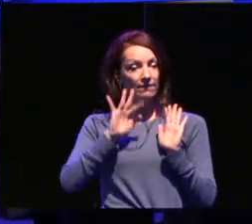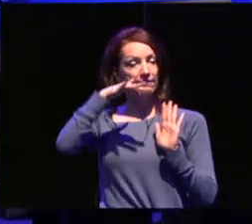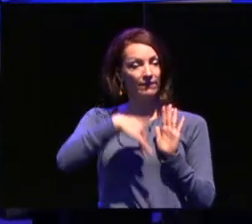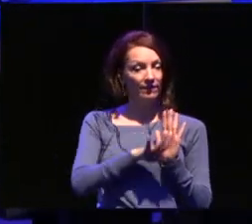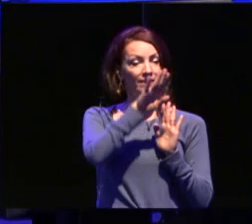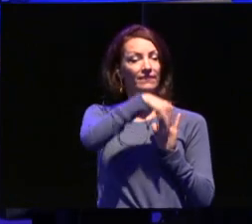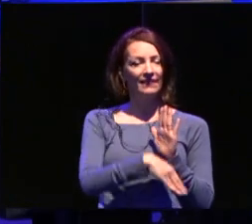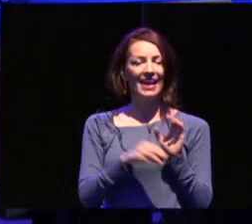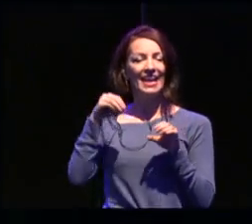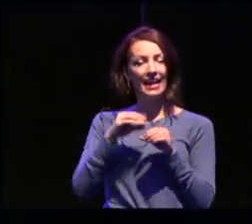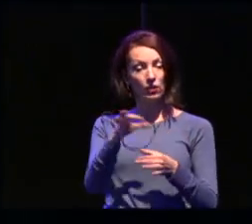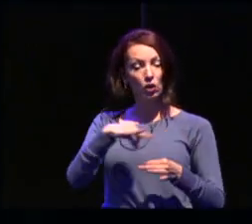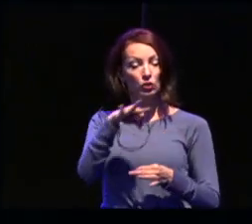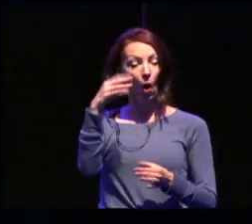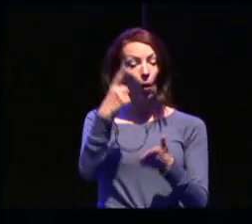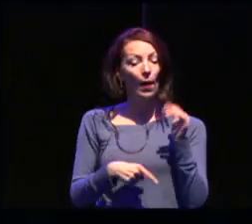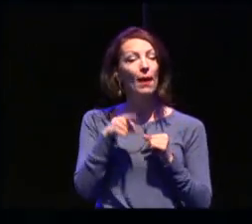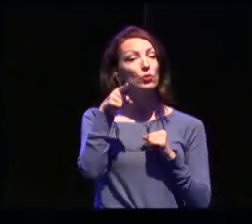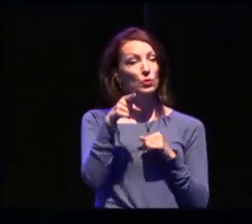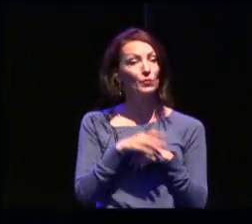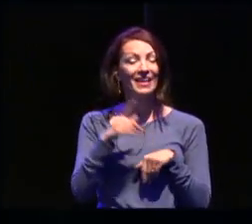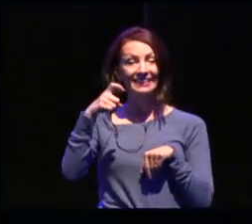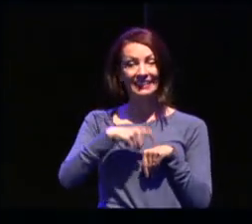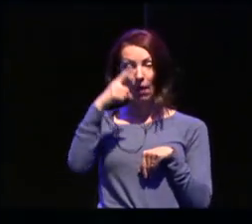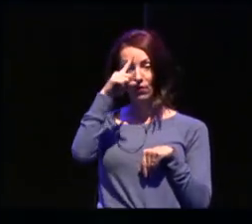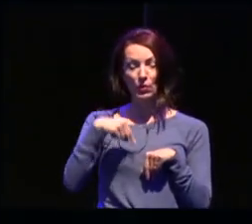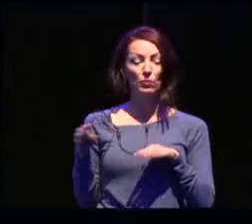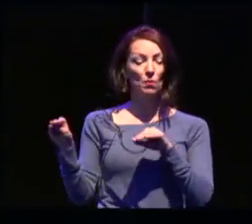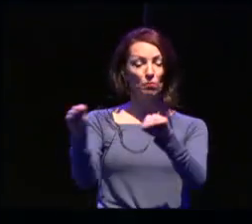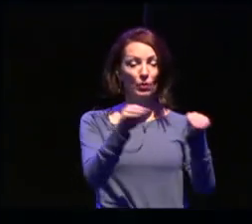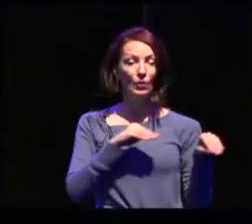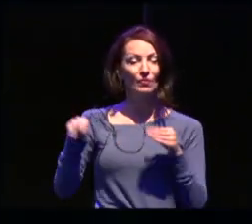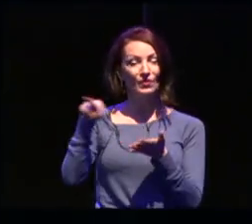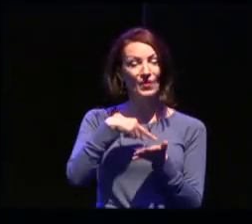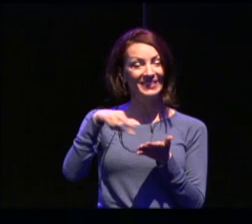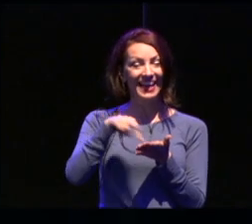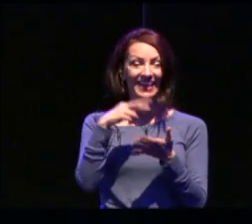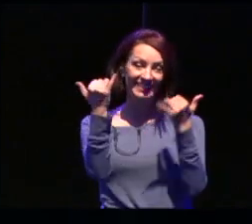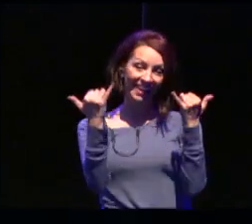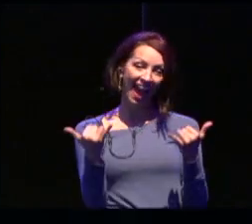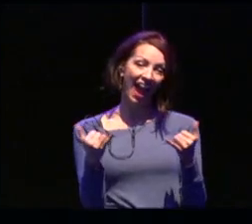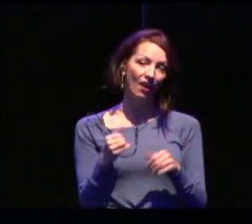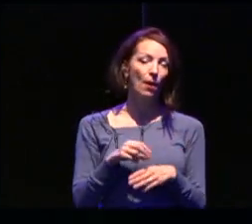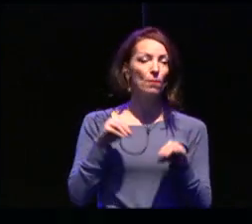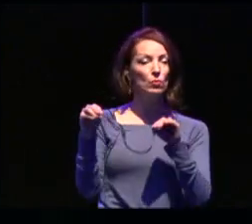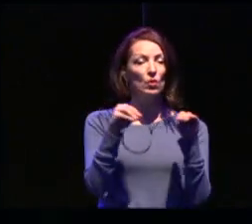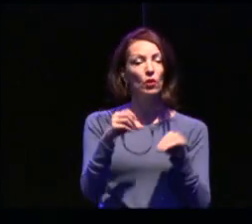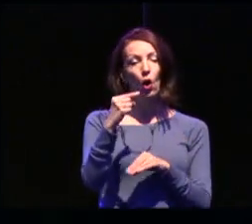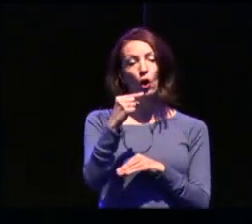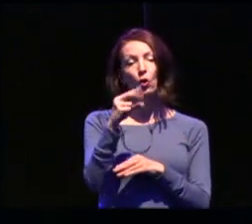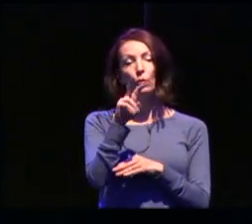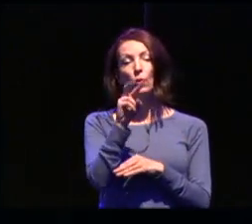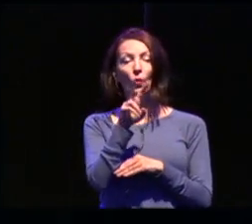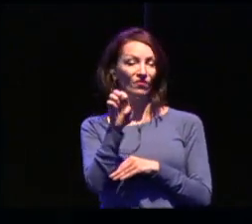their soul. What about you? It's time for you to get up and move your groove thing until your groove